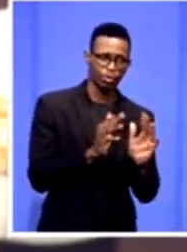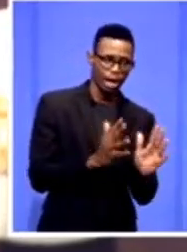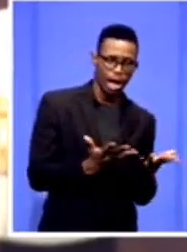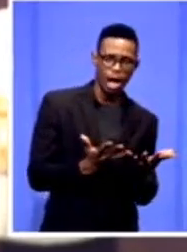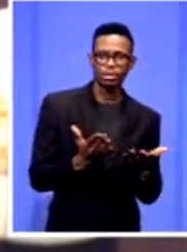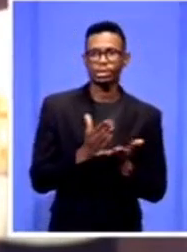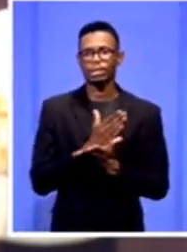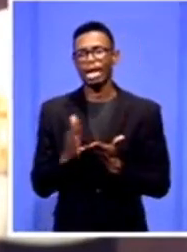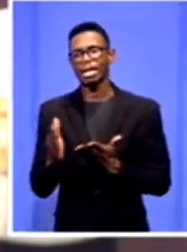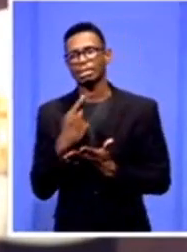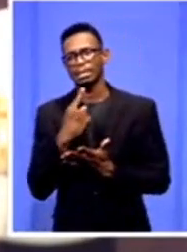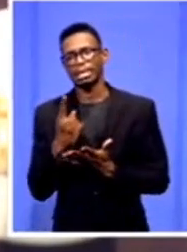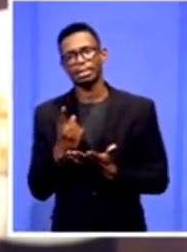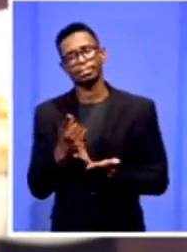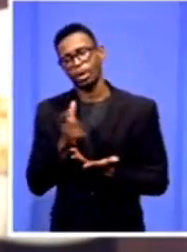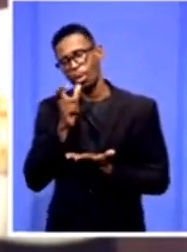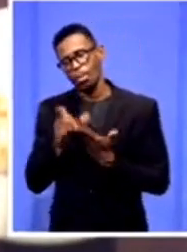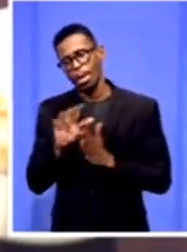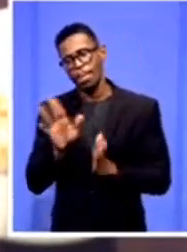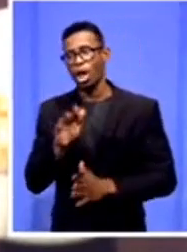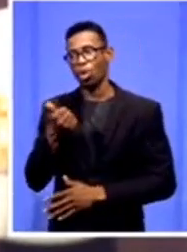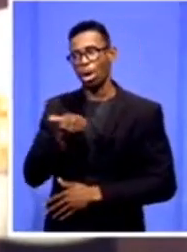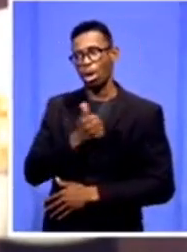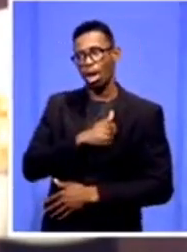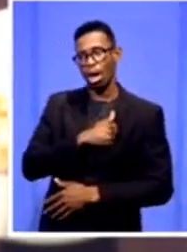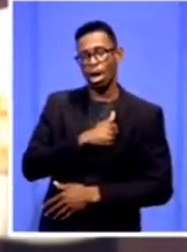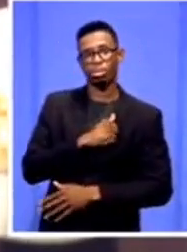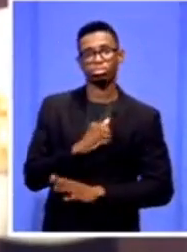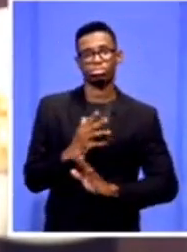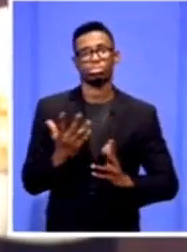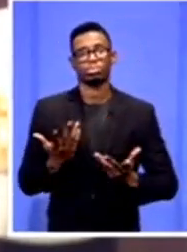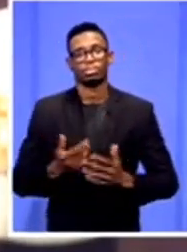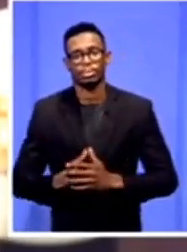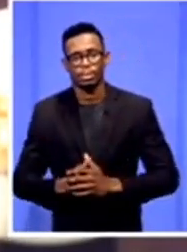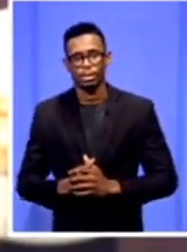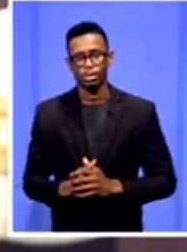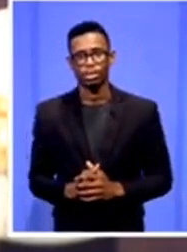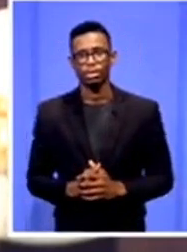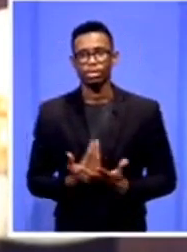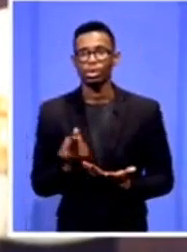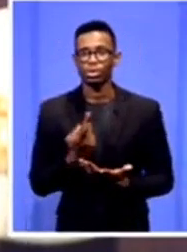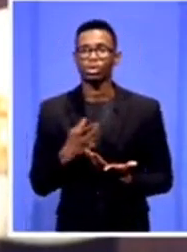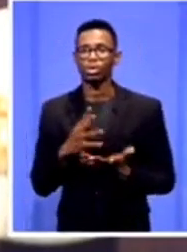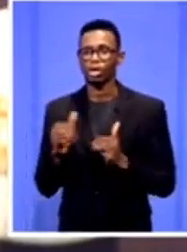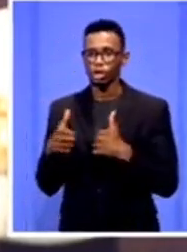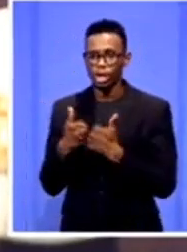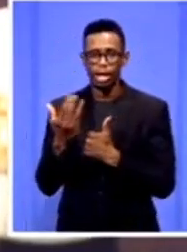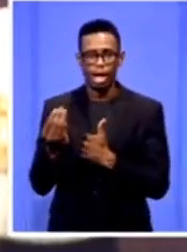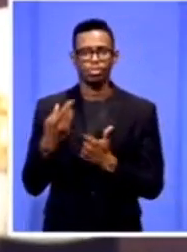kgathalang, ha re tsweleng pele ka go tlisang mathata a teng ka ga Free State. Ke a